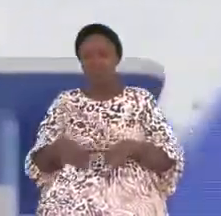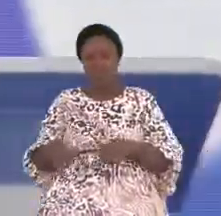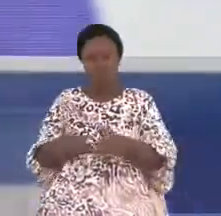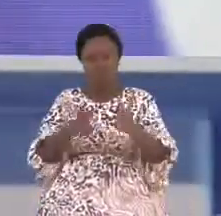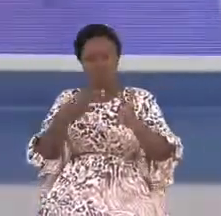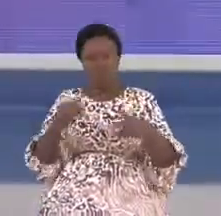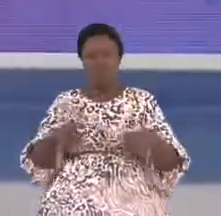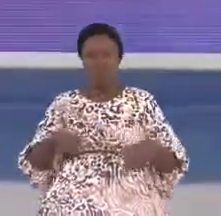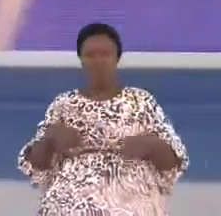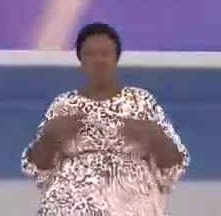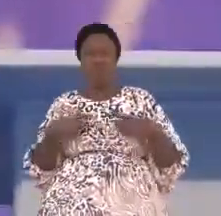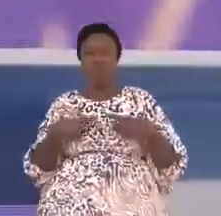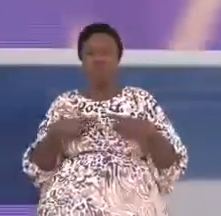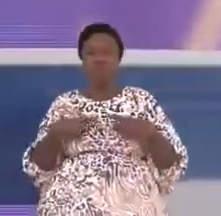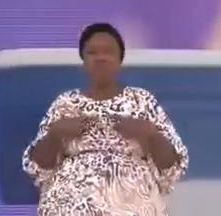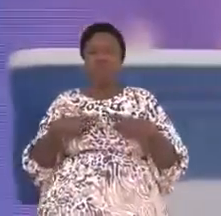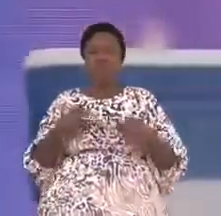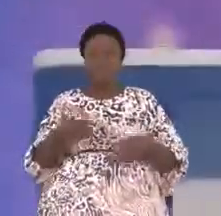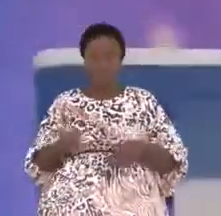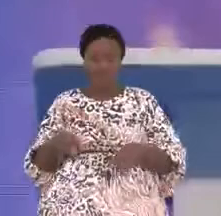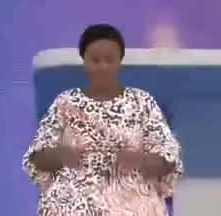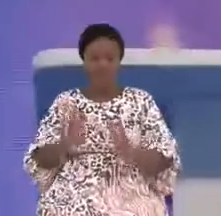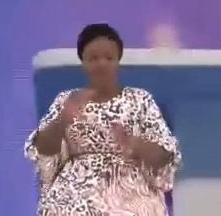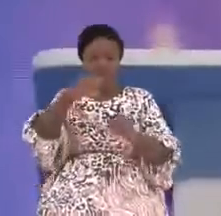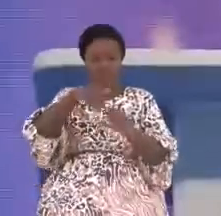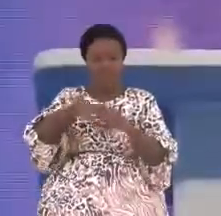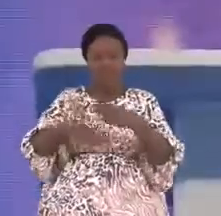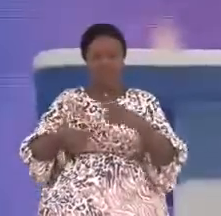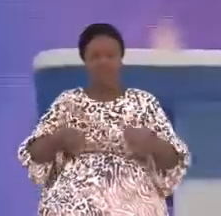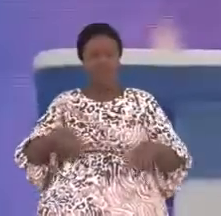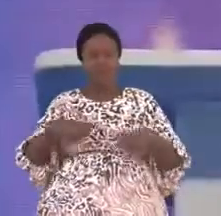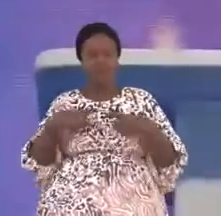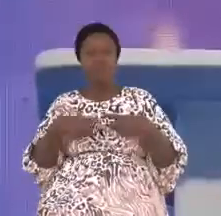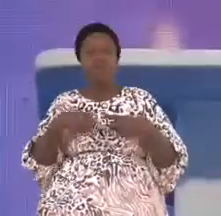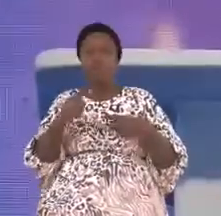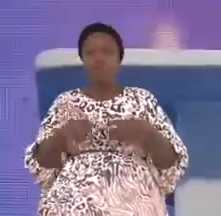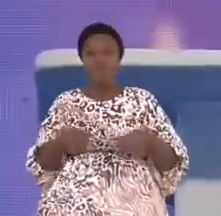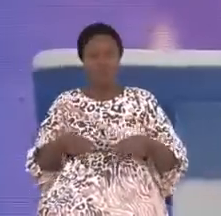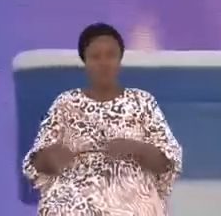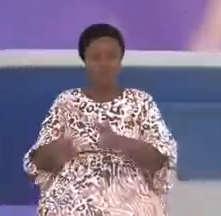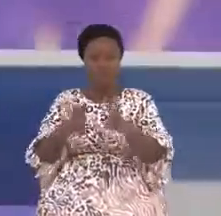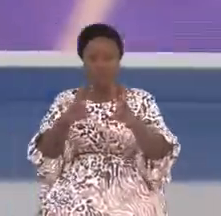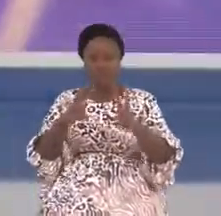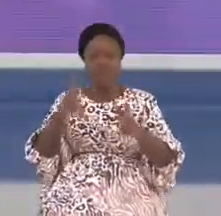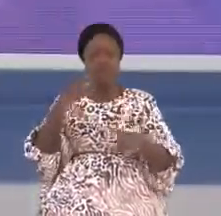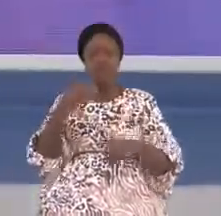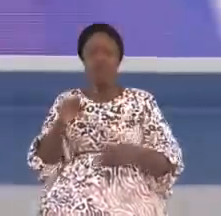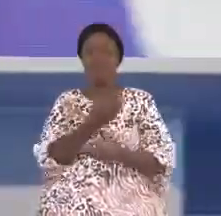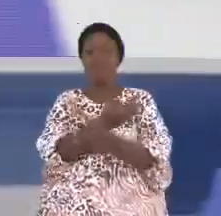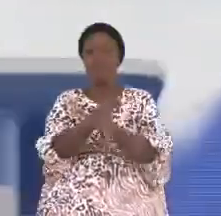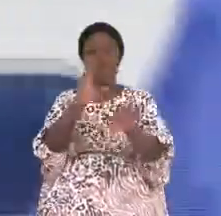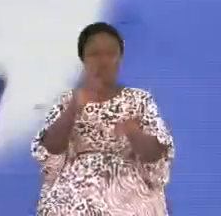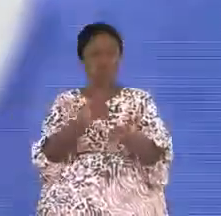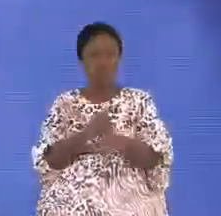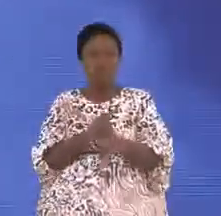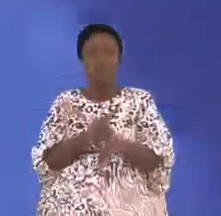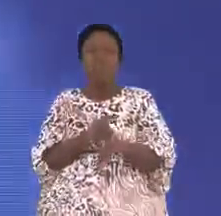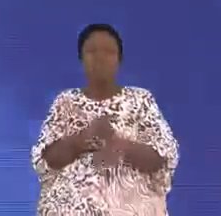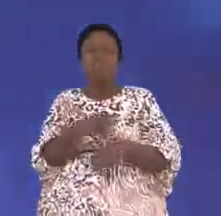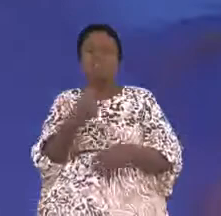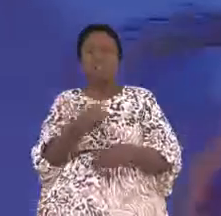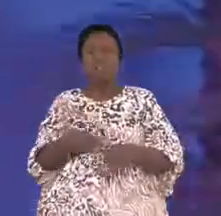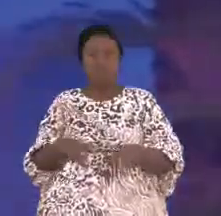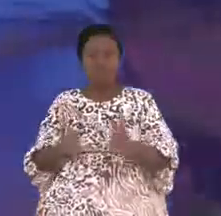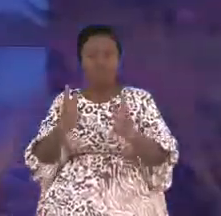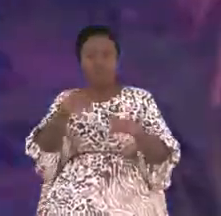the way into life the way of freedom the way into freedom